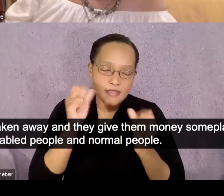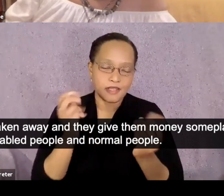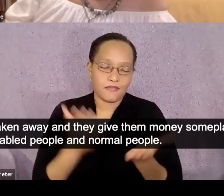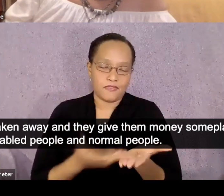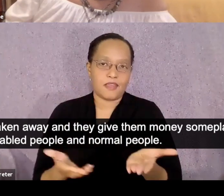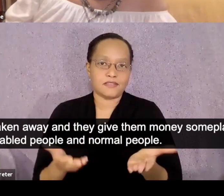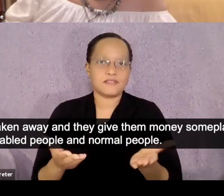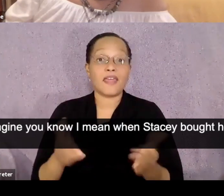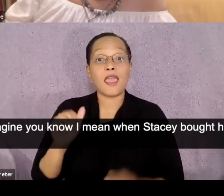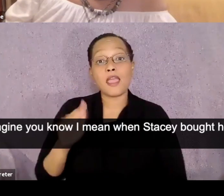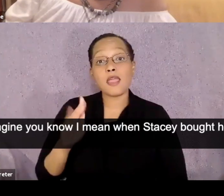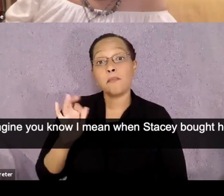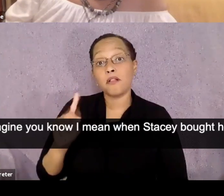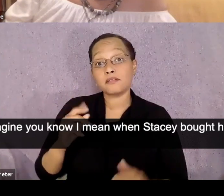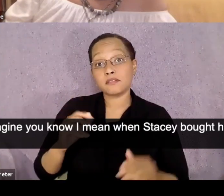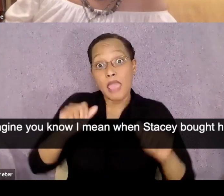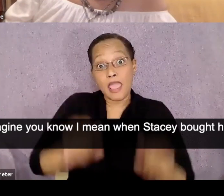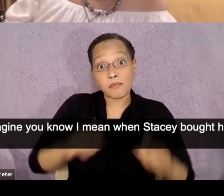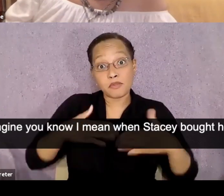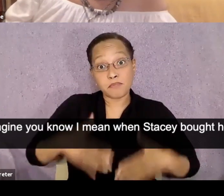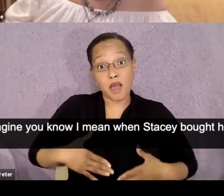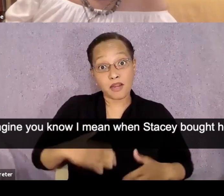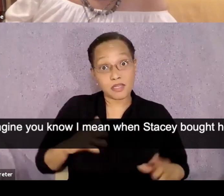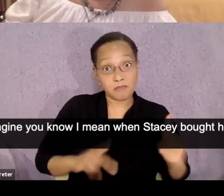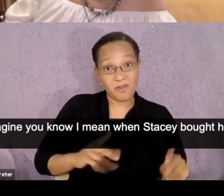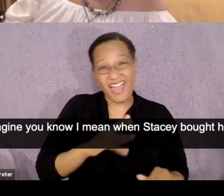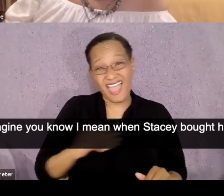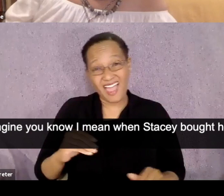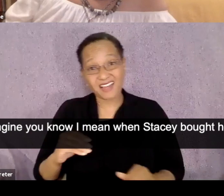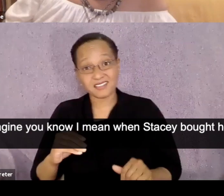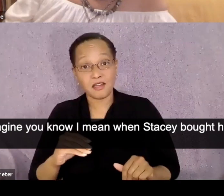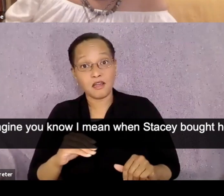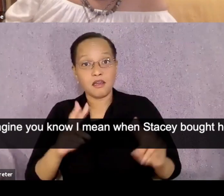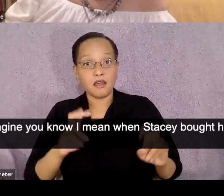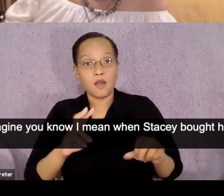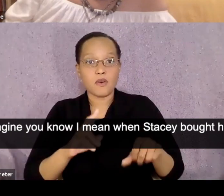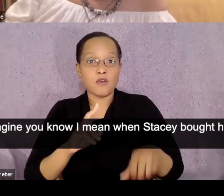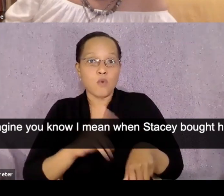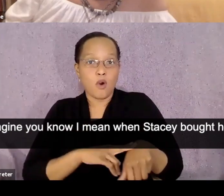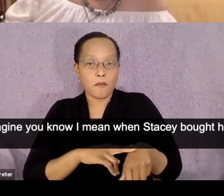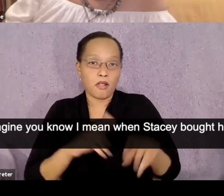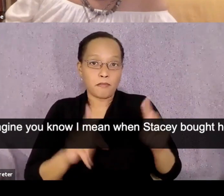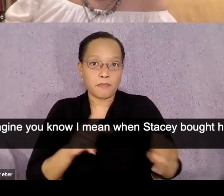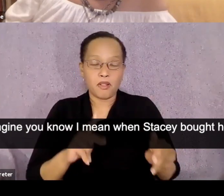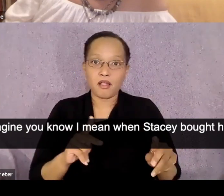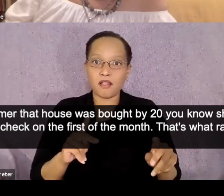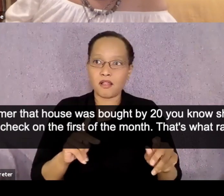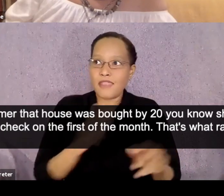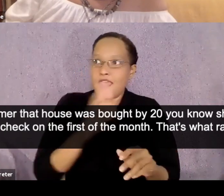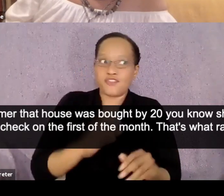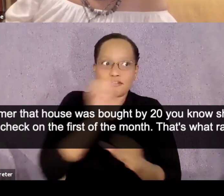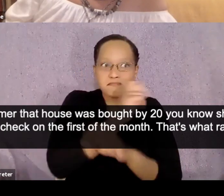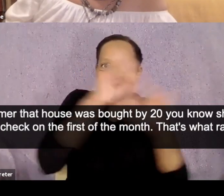normal people could never imagine. You know, I mean, when Stacey bought her house, you know, the Disability Justice Culture Club, that